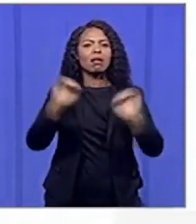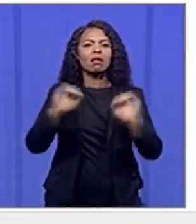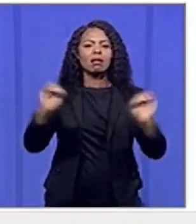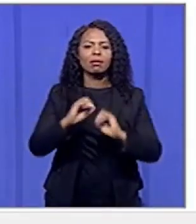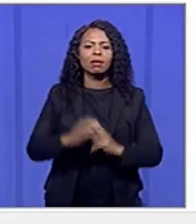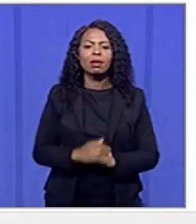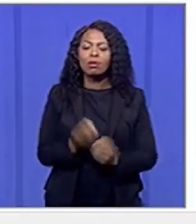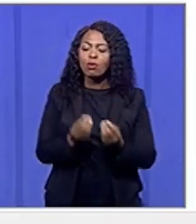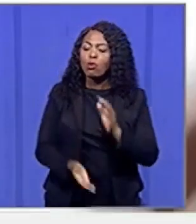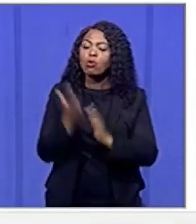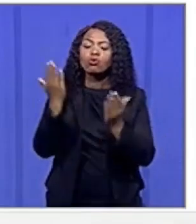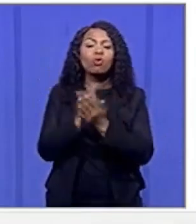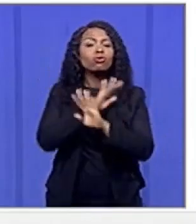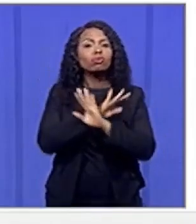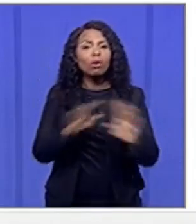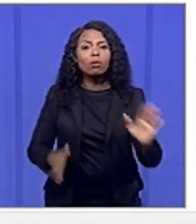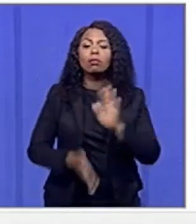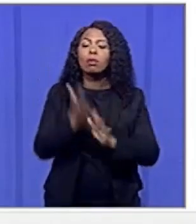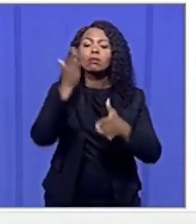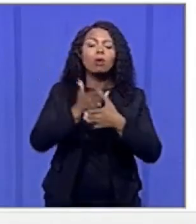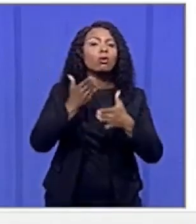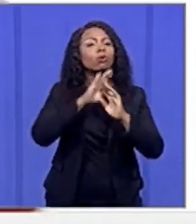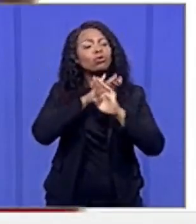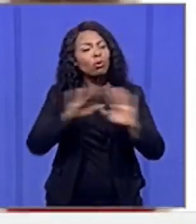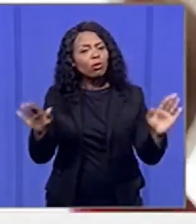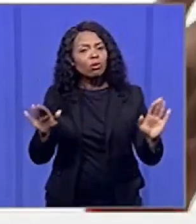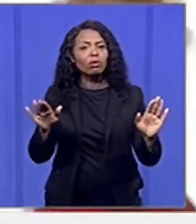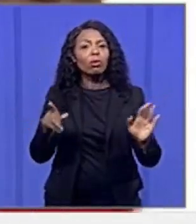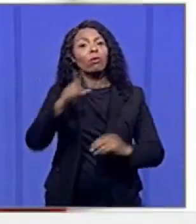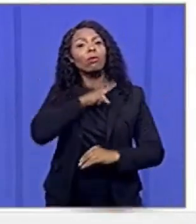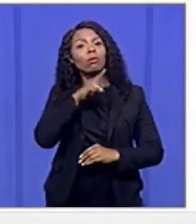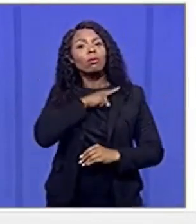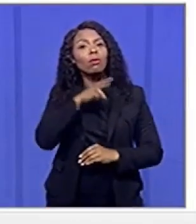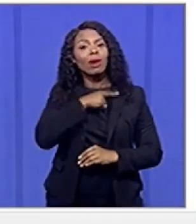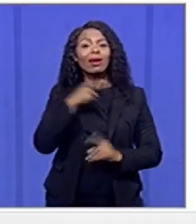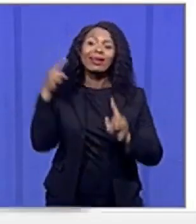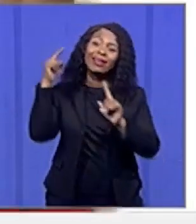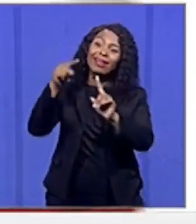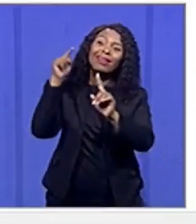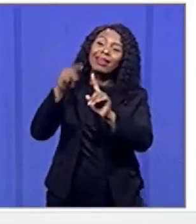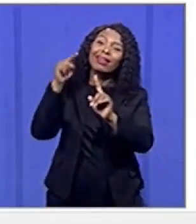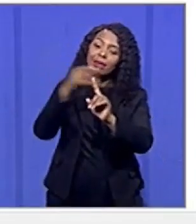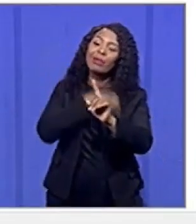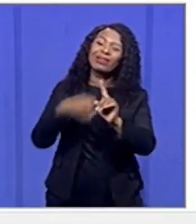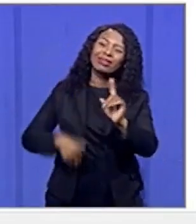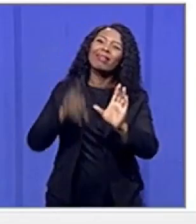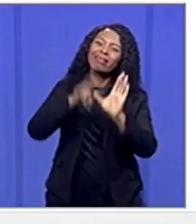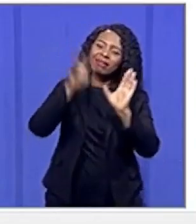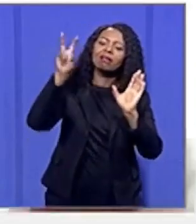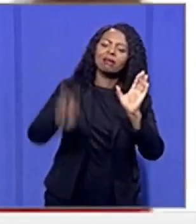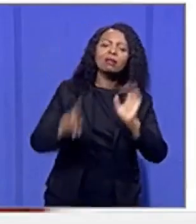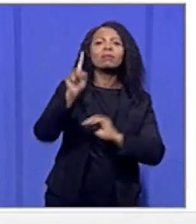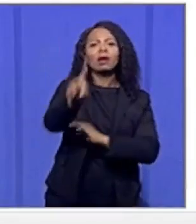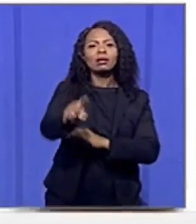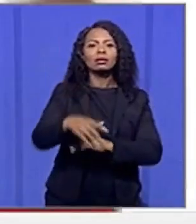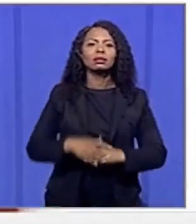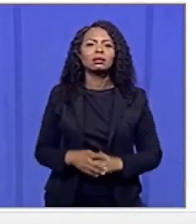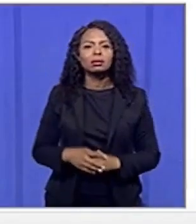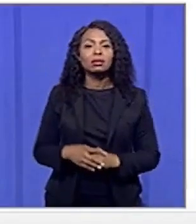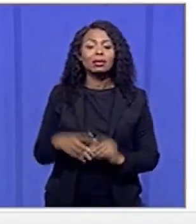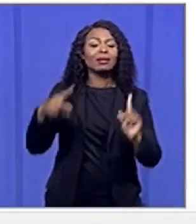to school, no worker goes to work because this president must step down. We want